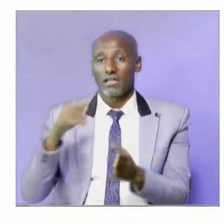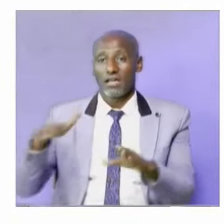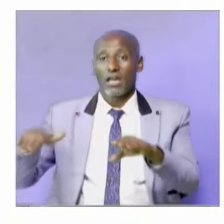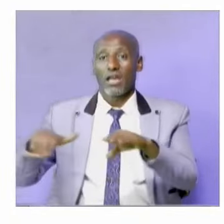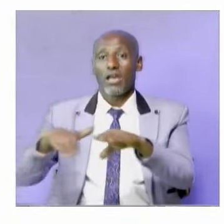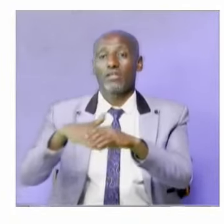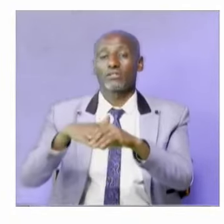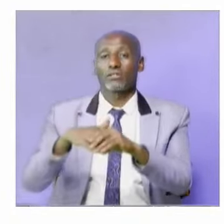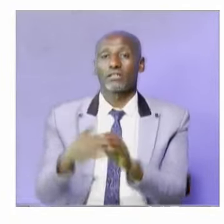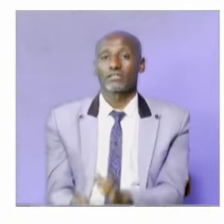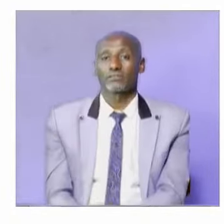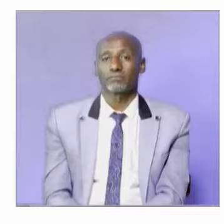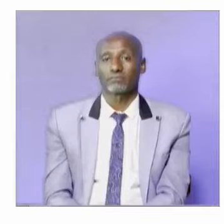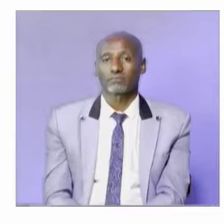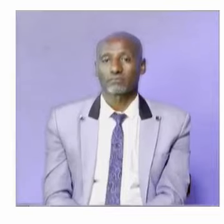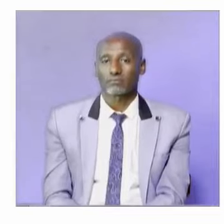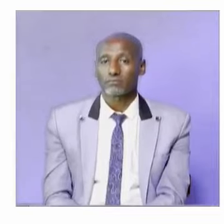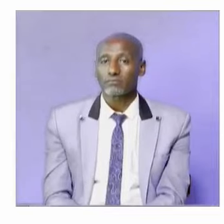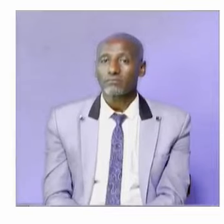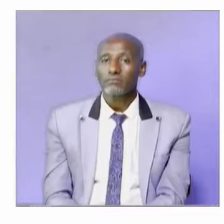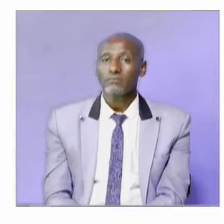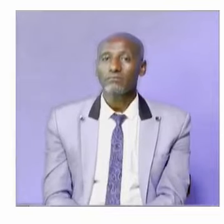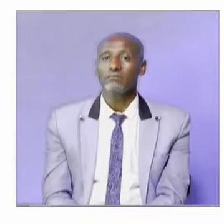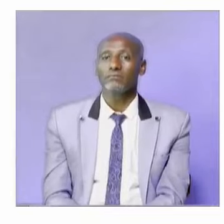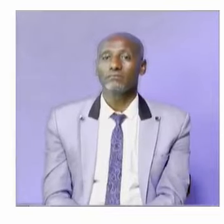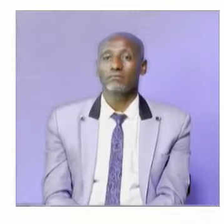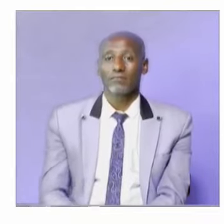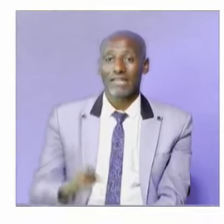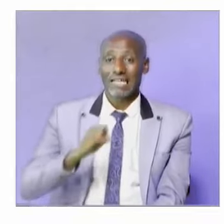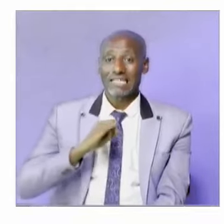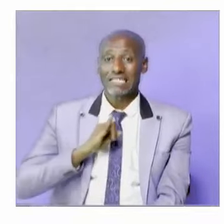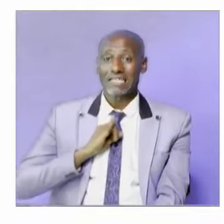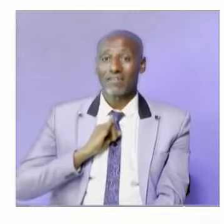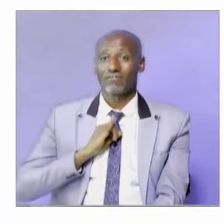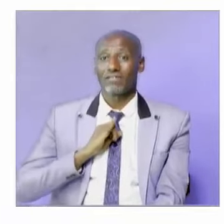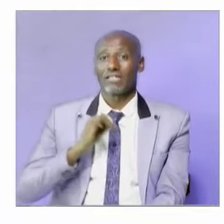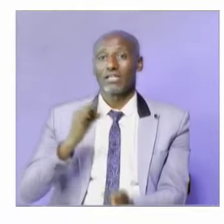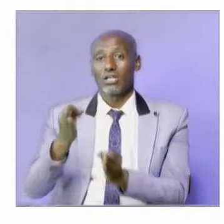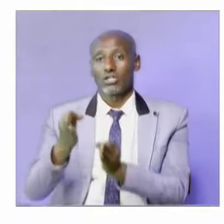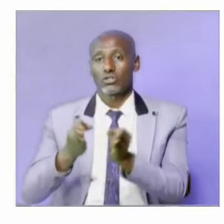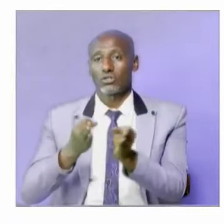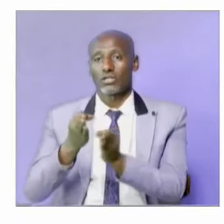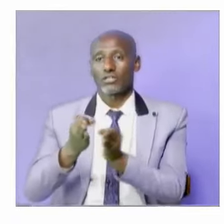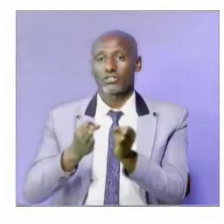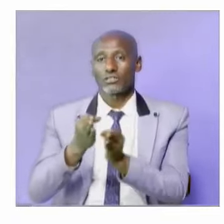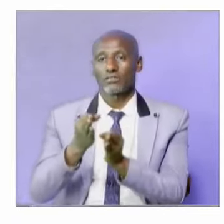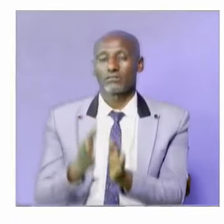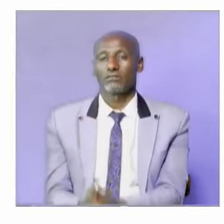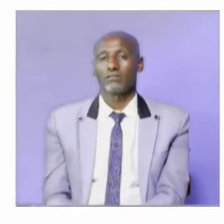Let's classify this one into two. The first one is self-introduction.